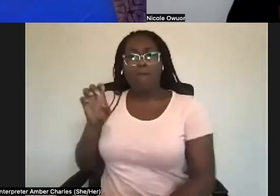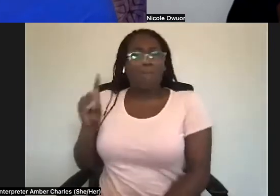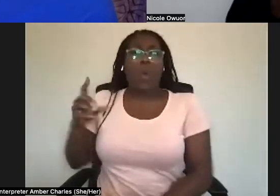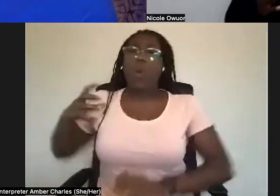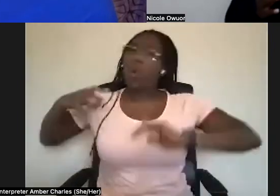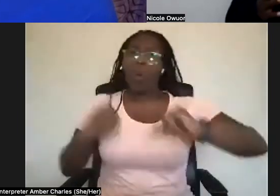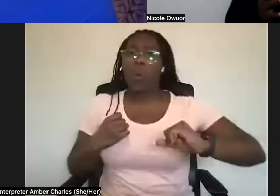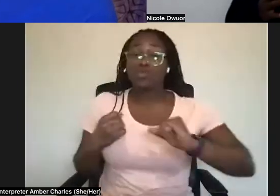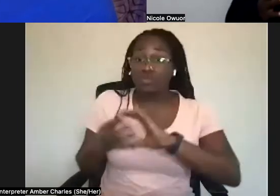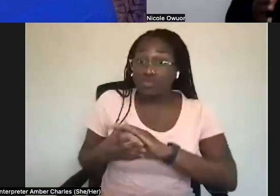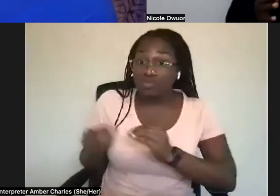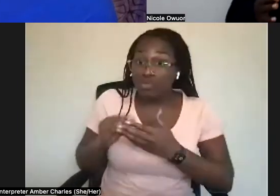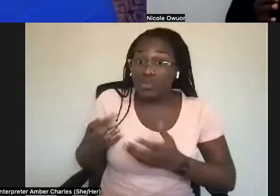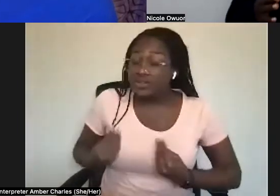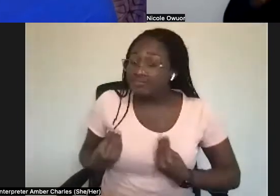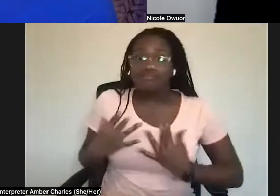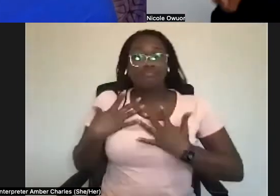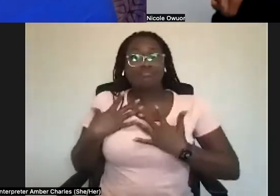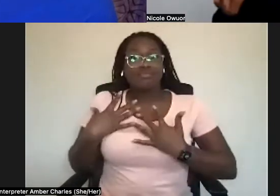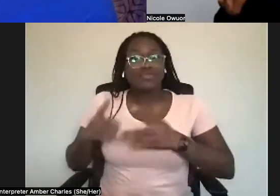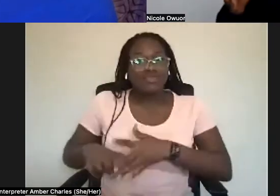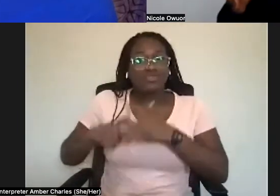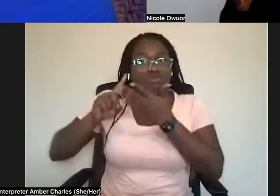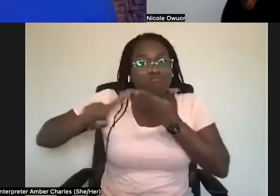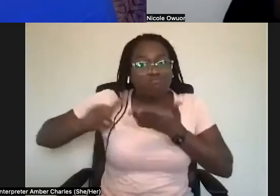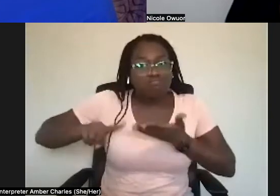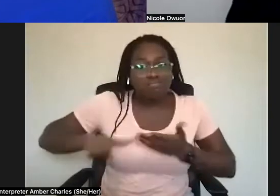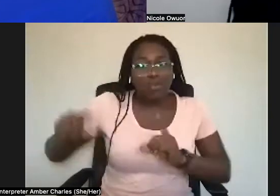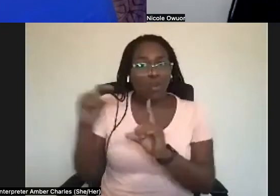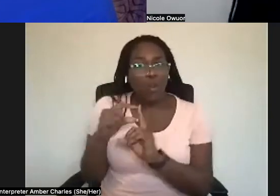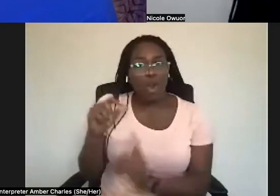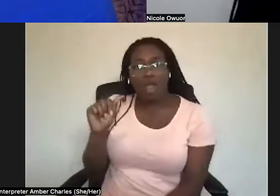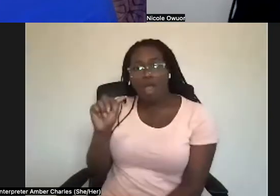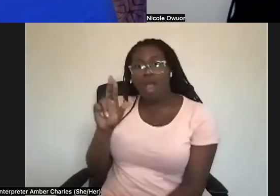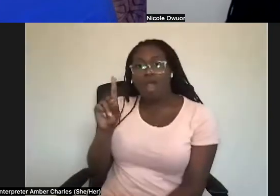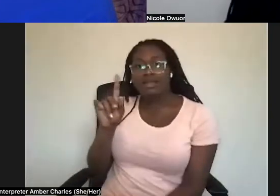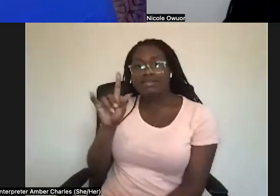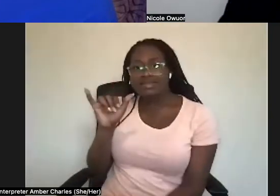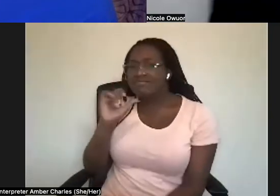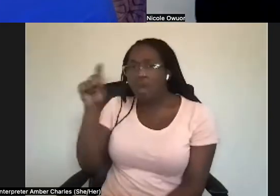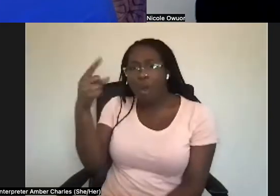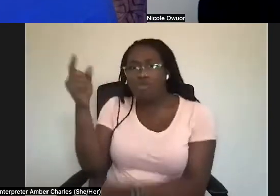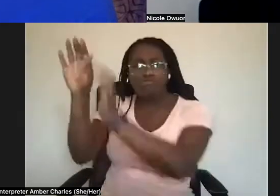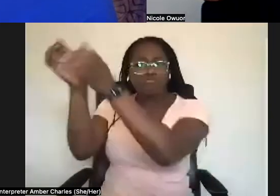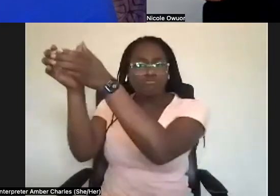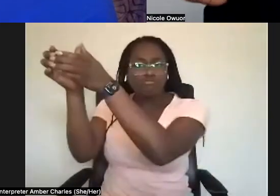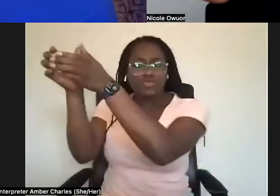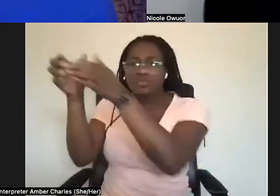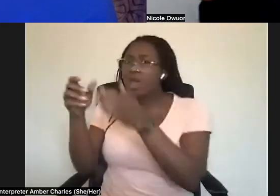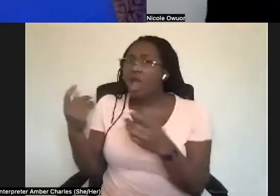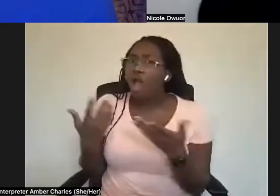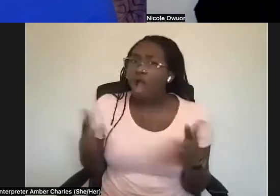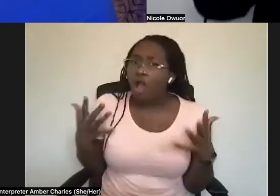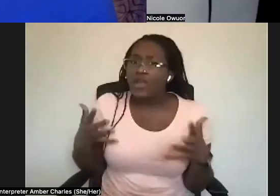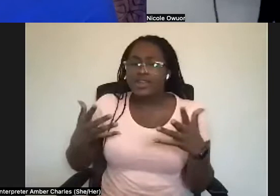really inspired me to start looking at audacity as not just for one group, but embodied already by